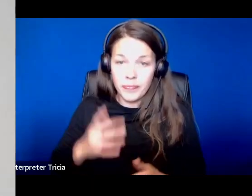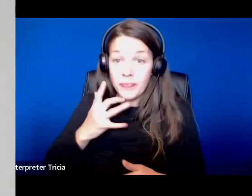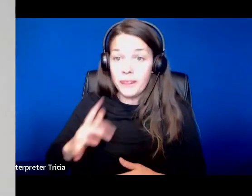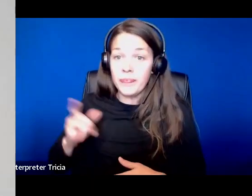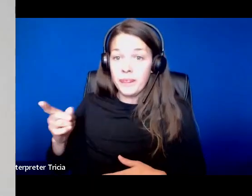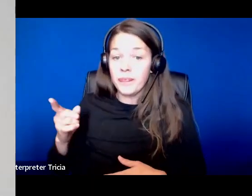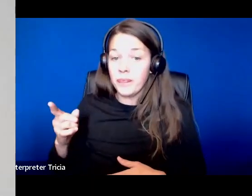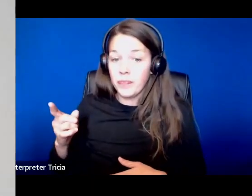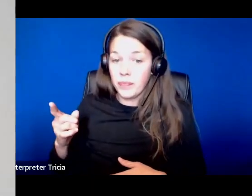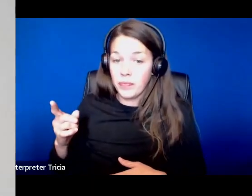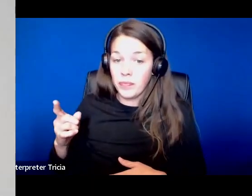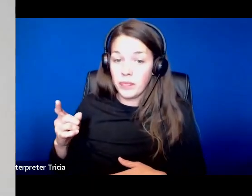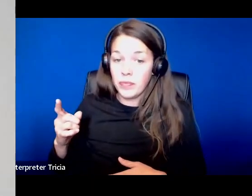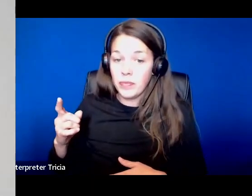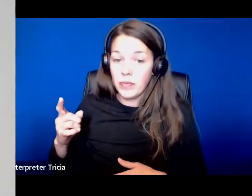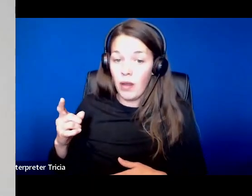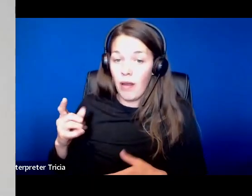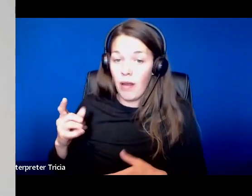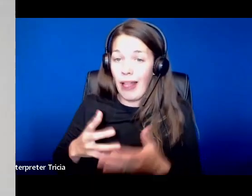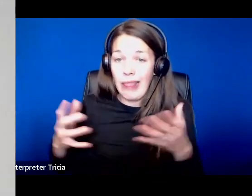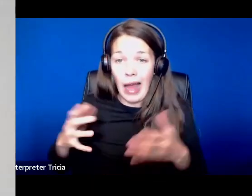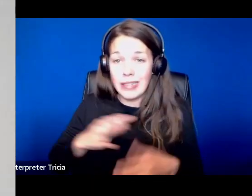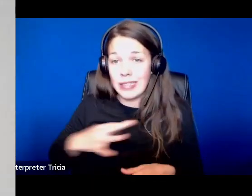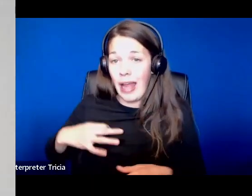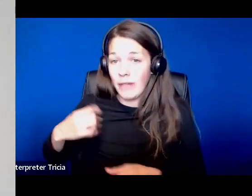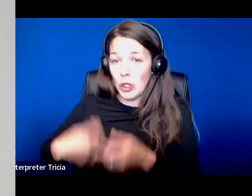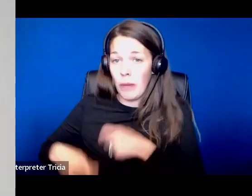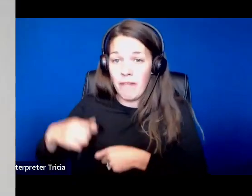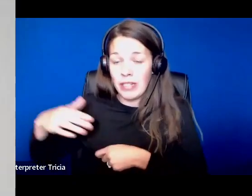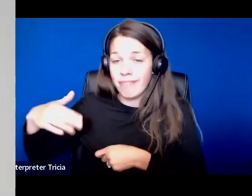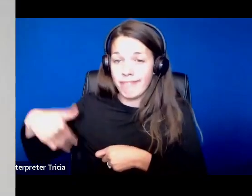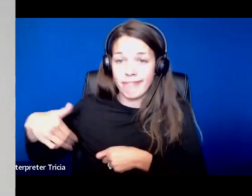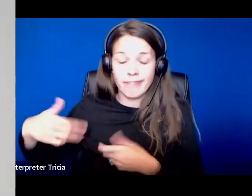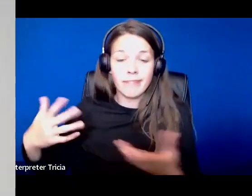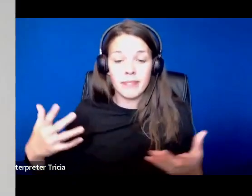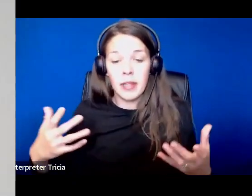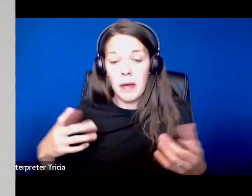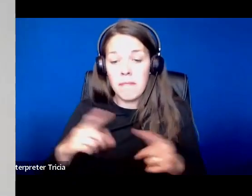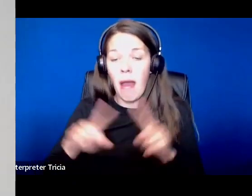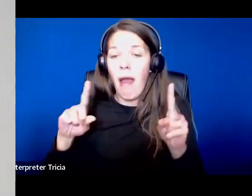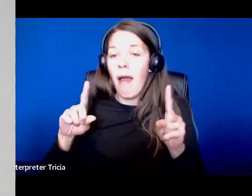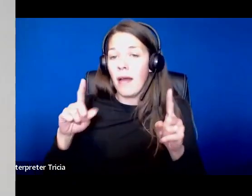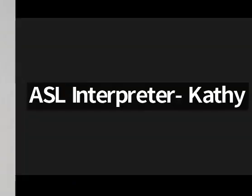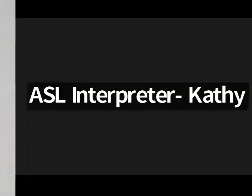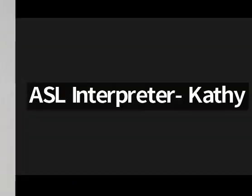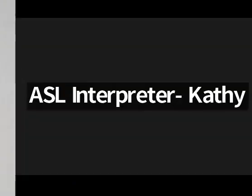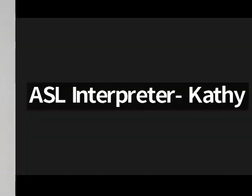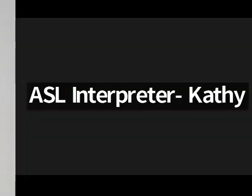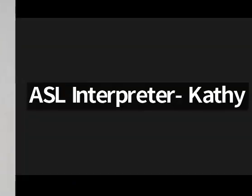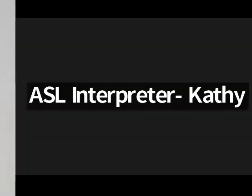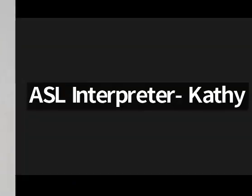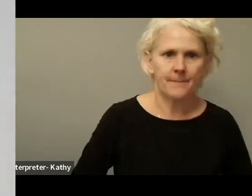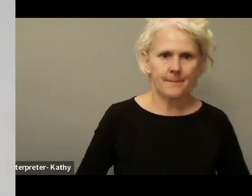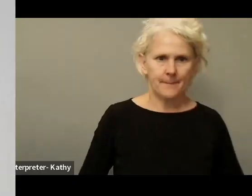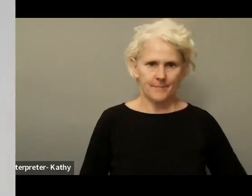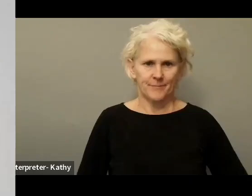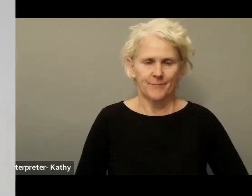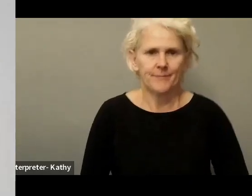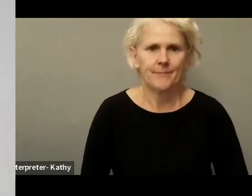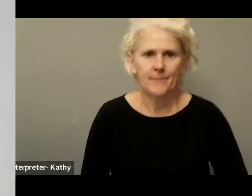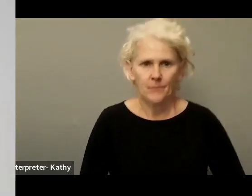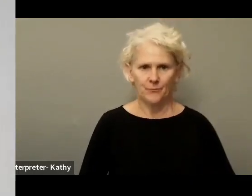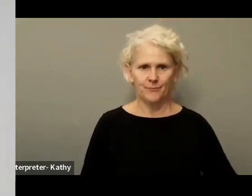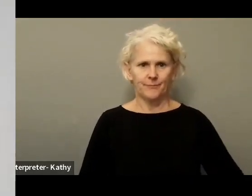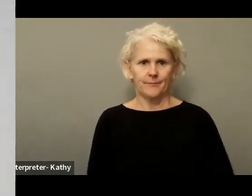we haven't had a lot of staff turnover, but when we do, we can have a position open for 3 to 4 months.